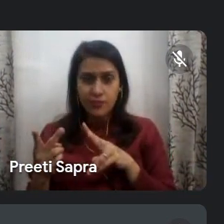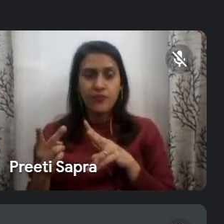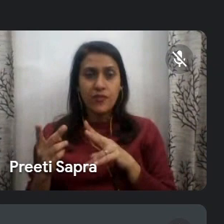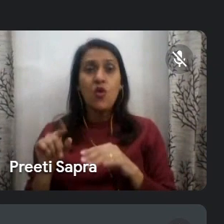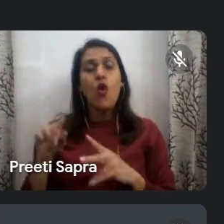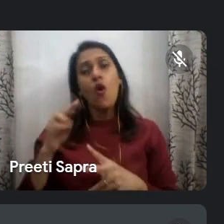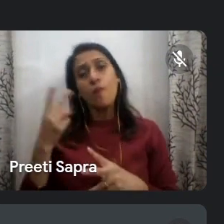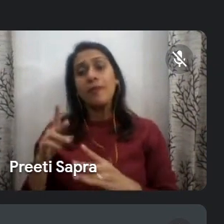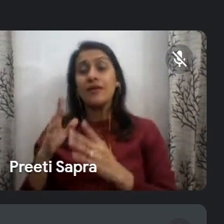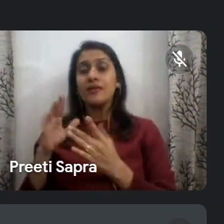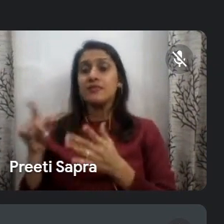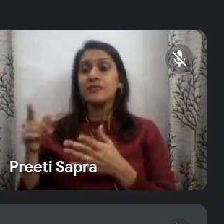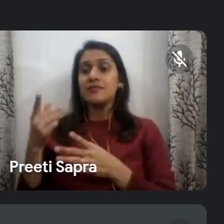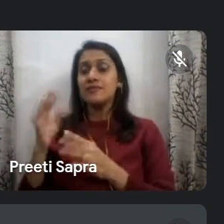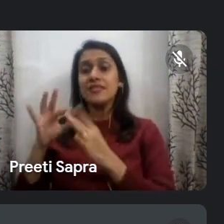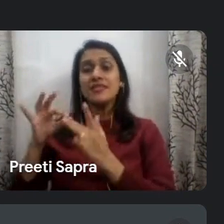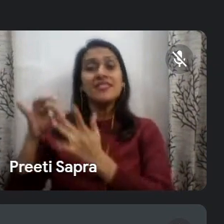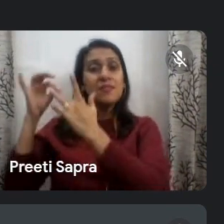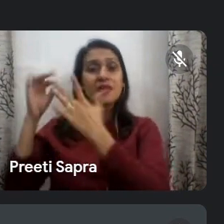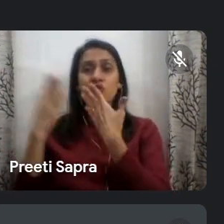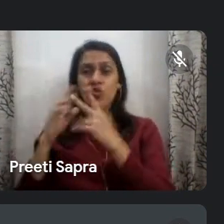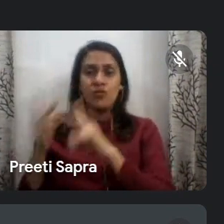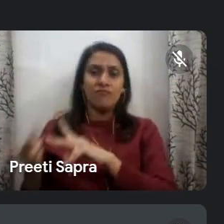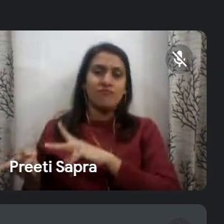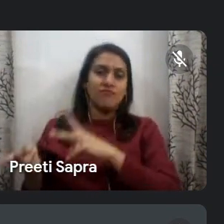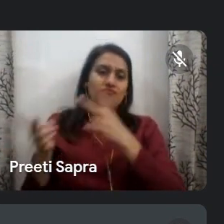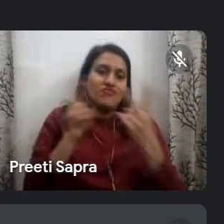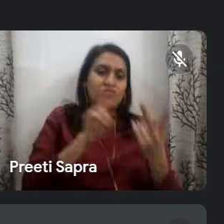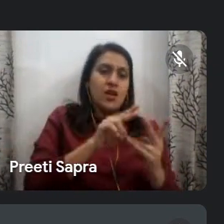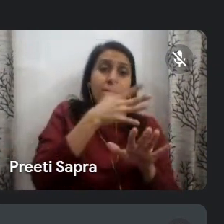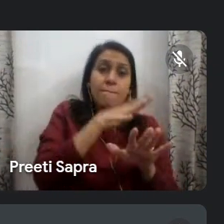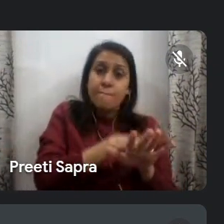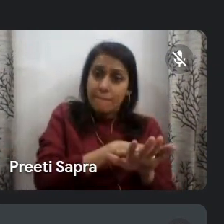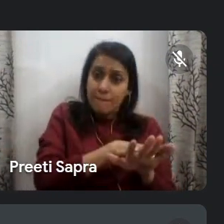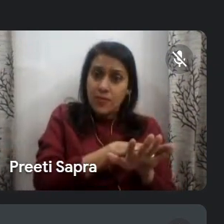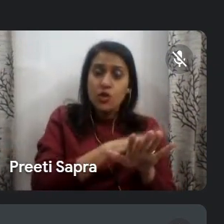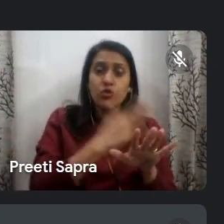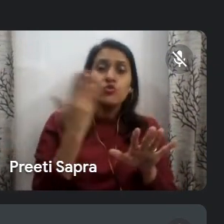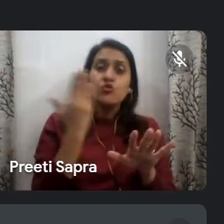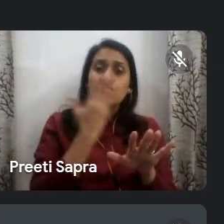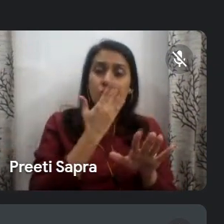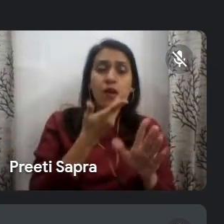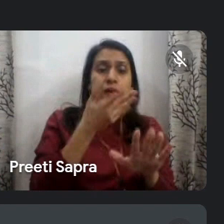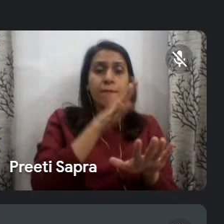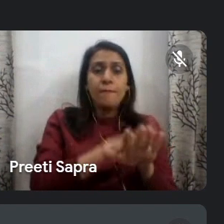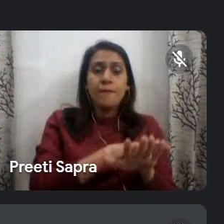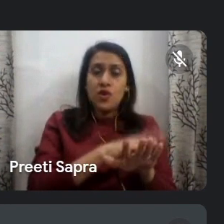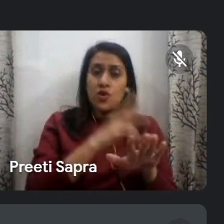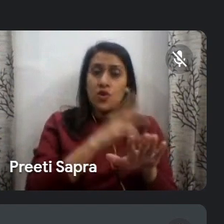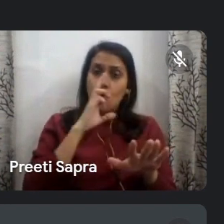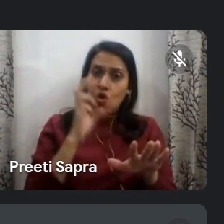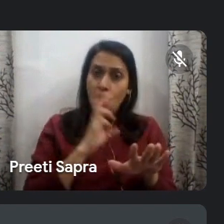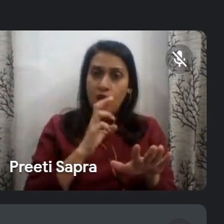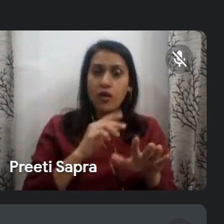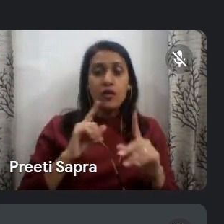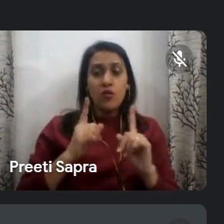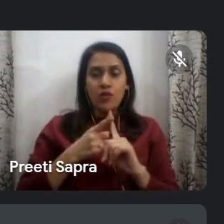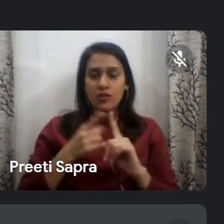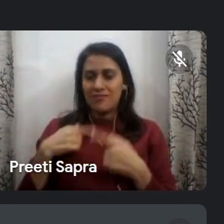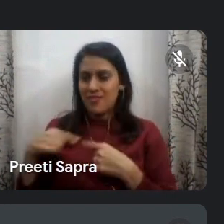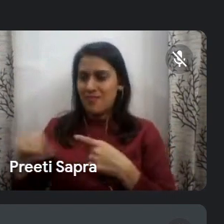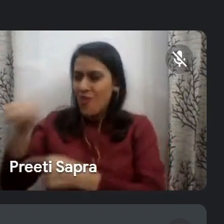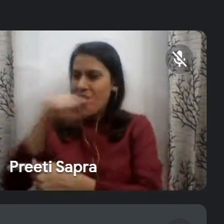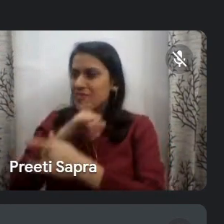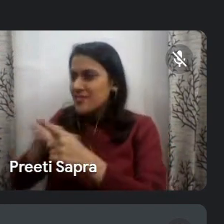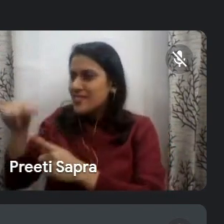to a mainstream college or job, first thing is they should be mentally prepared. Like how is the outside world and all